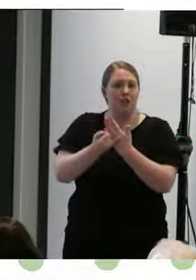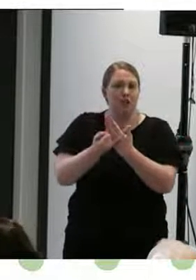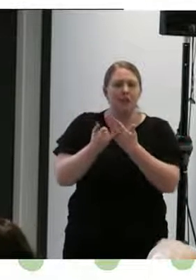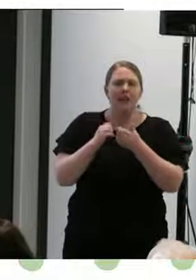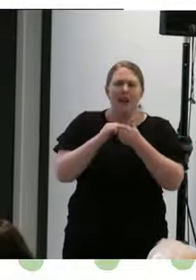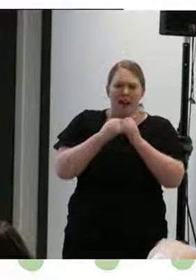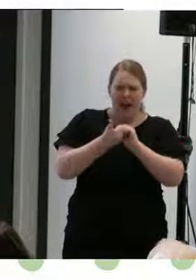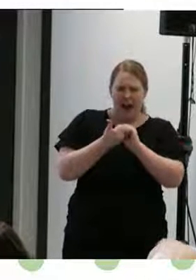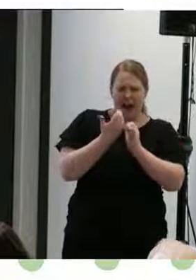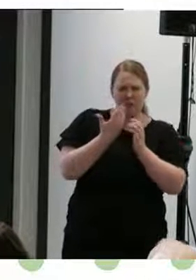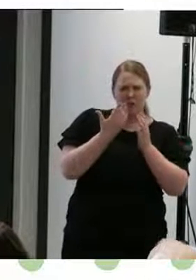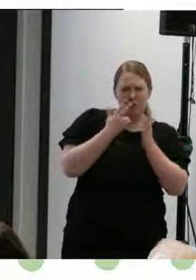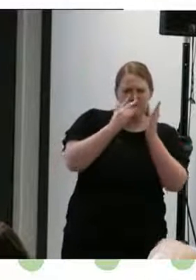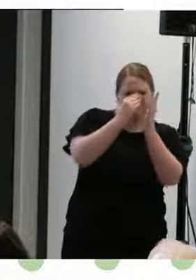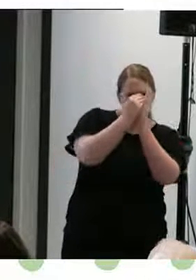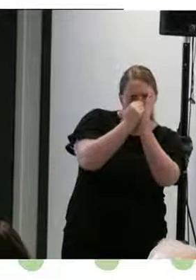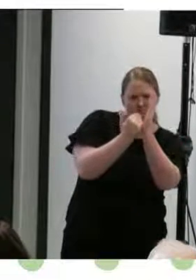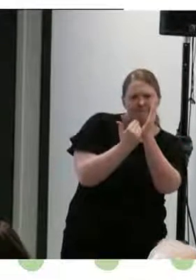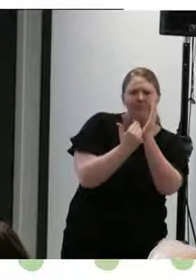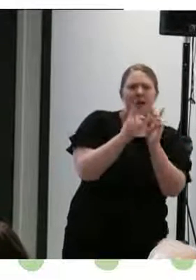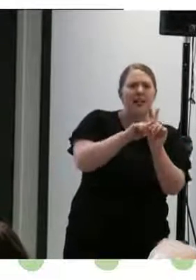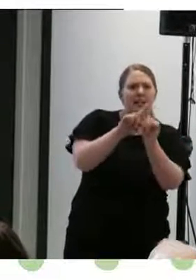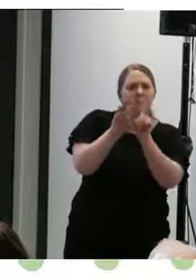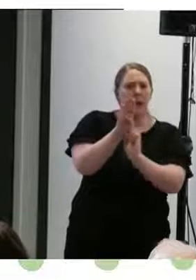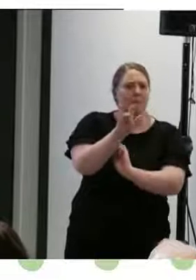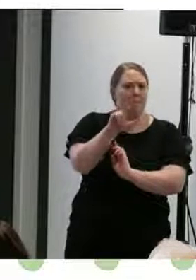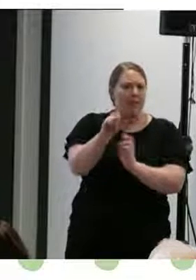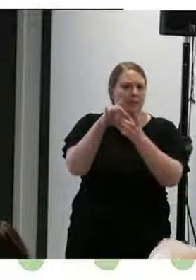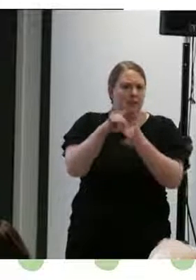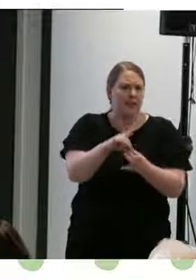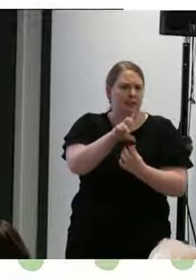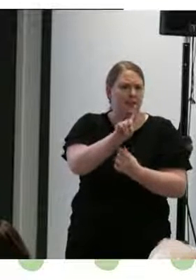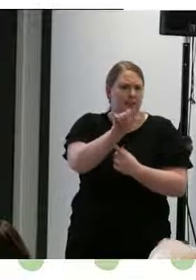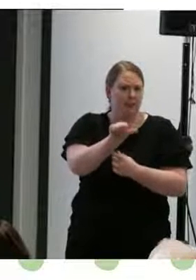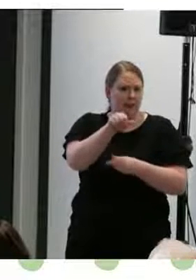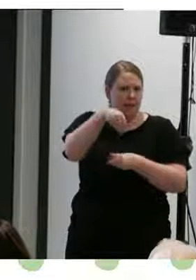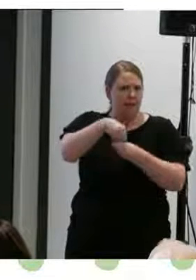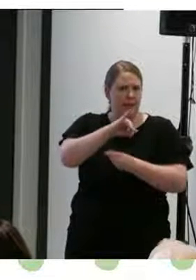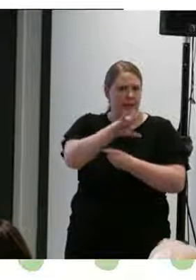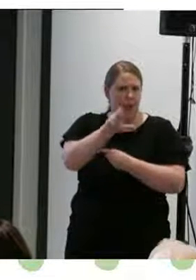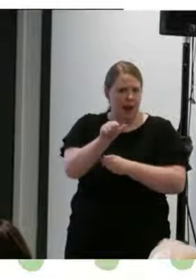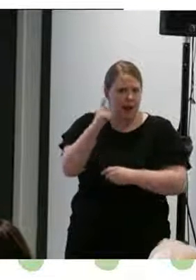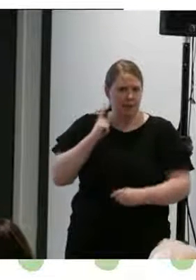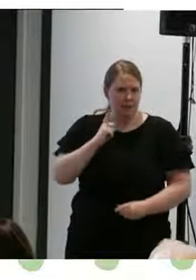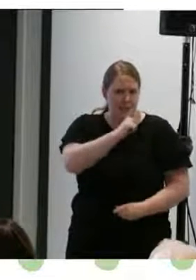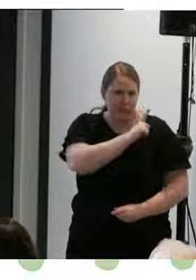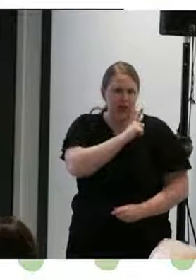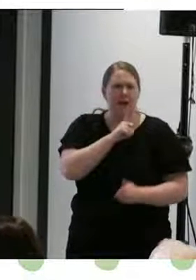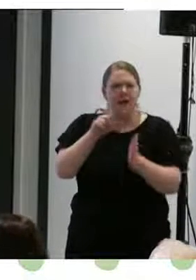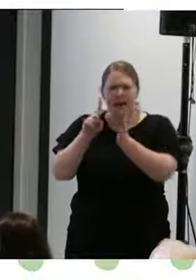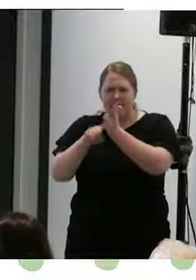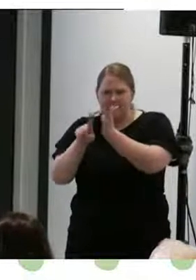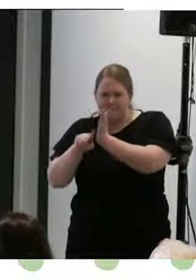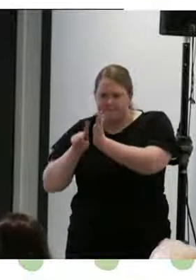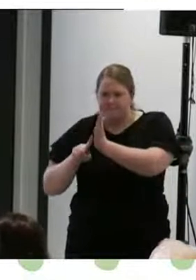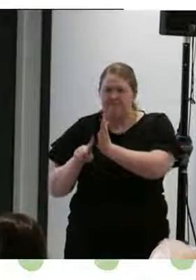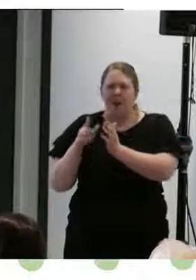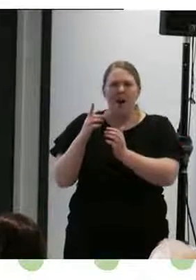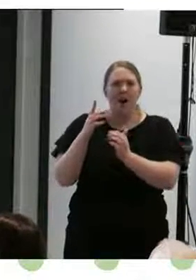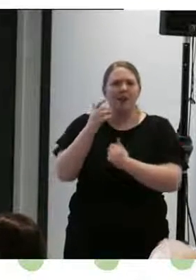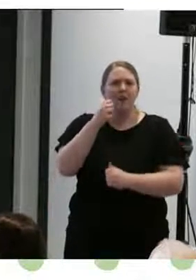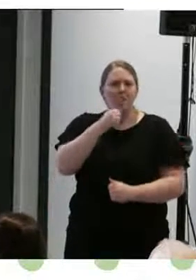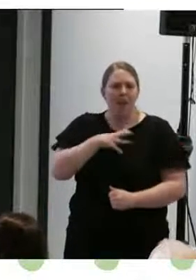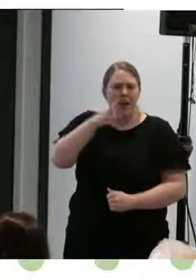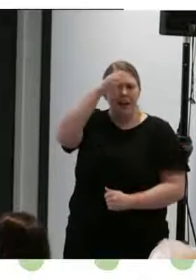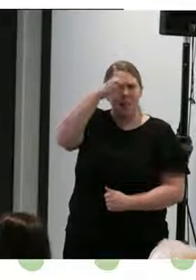bills related to disability in the Iowa legislature, and a project focused on the impact of the gender wage gap on retirement security. We are